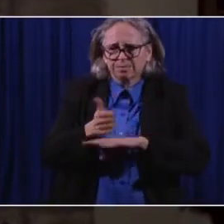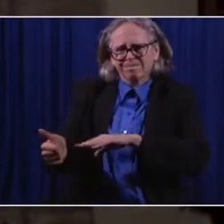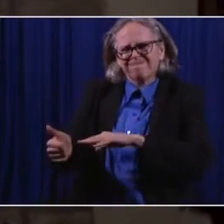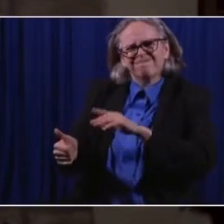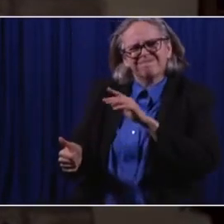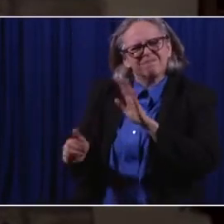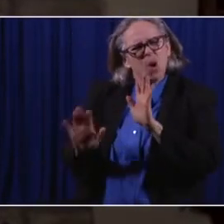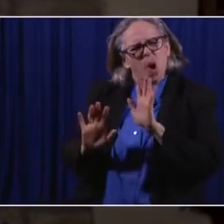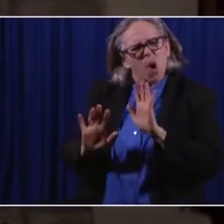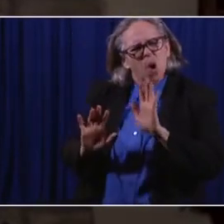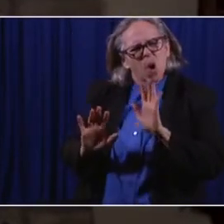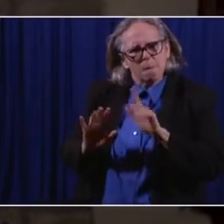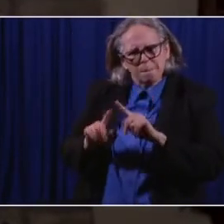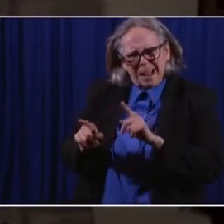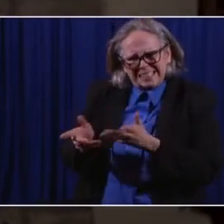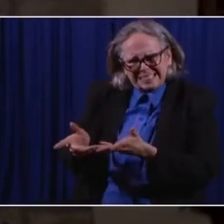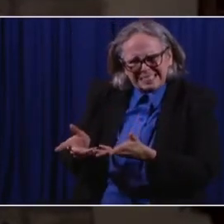it wasn't getting there.